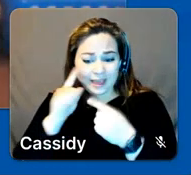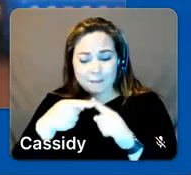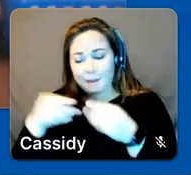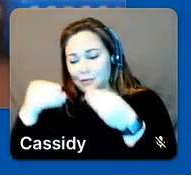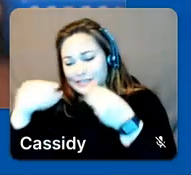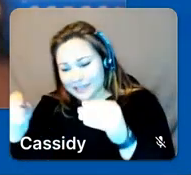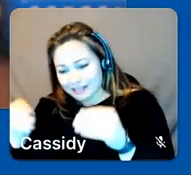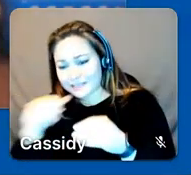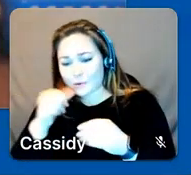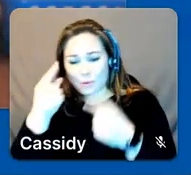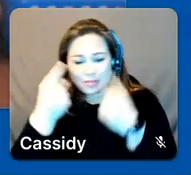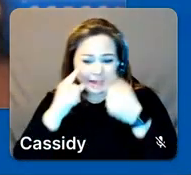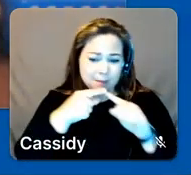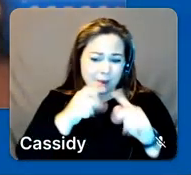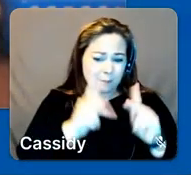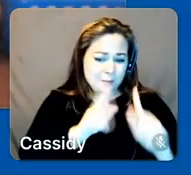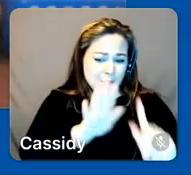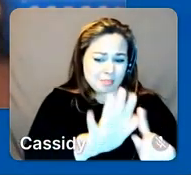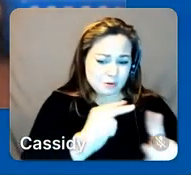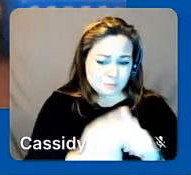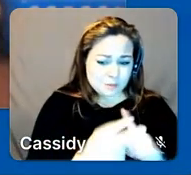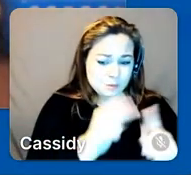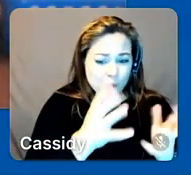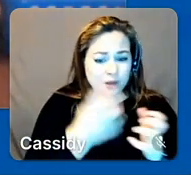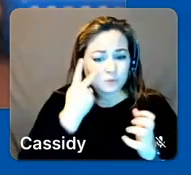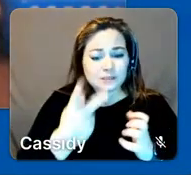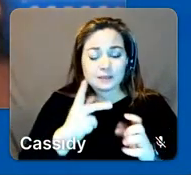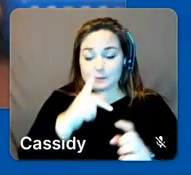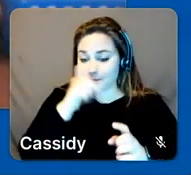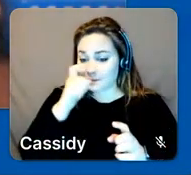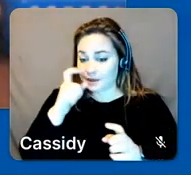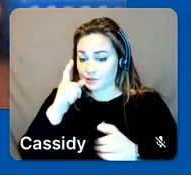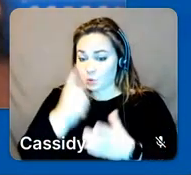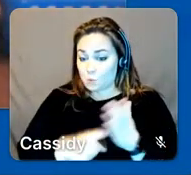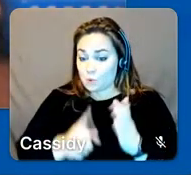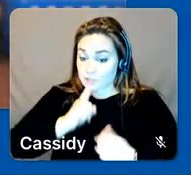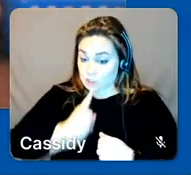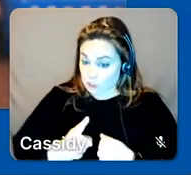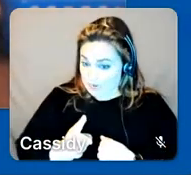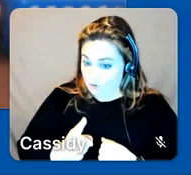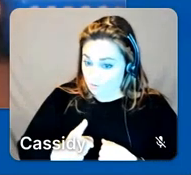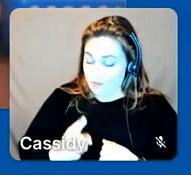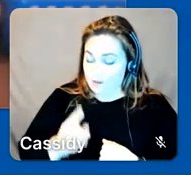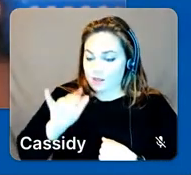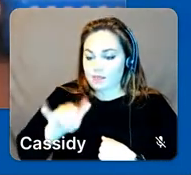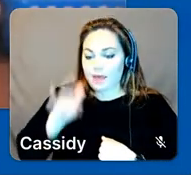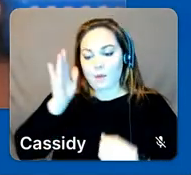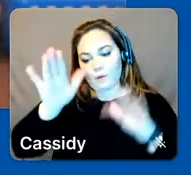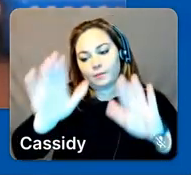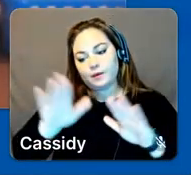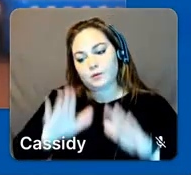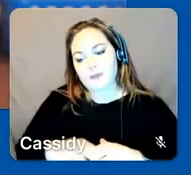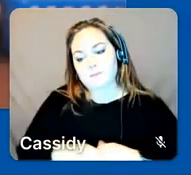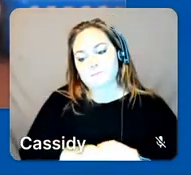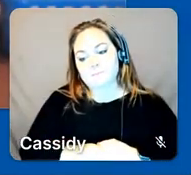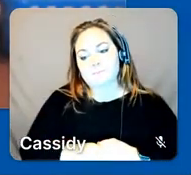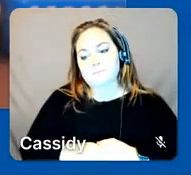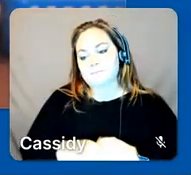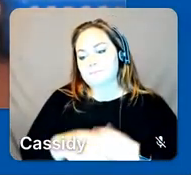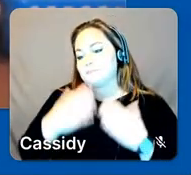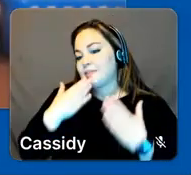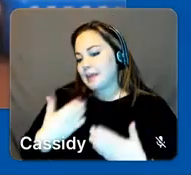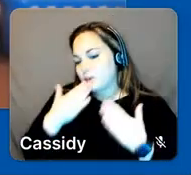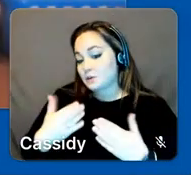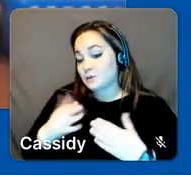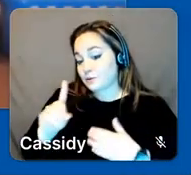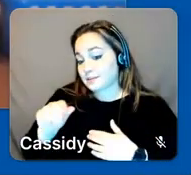people want to see, because what's genuine is going to be gripping more than anything else. Great, thanks. And Daniel,